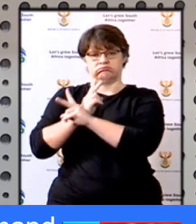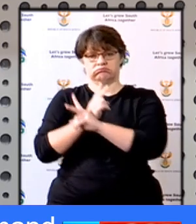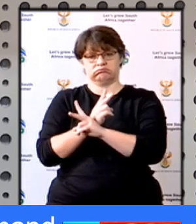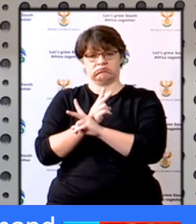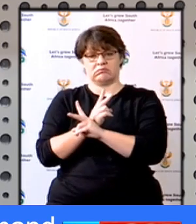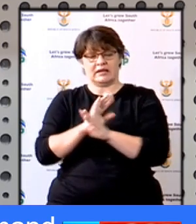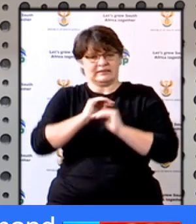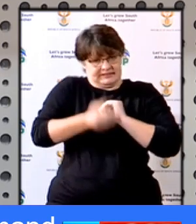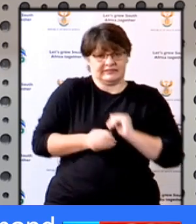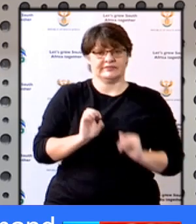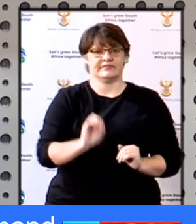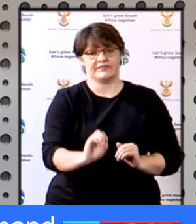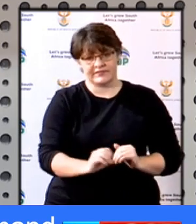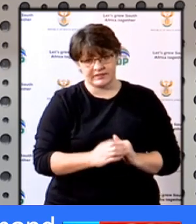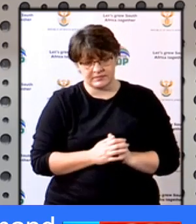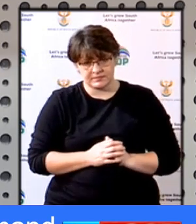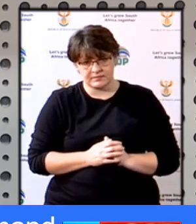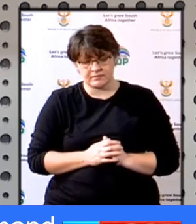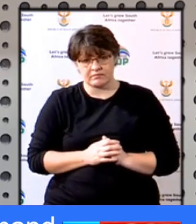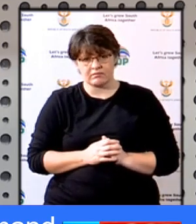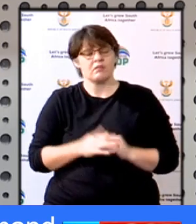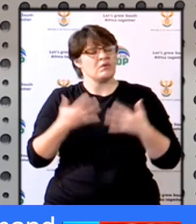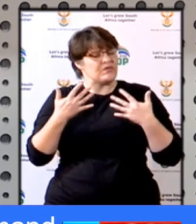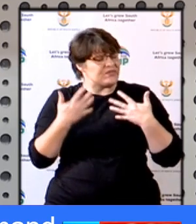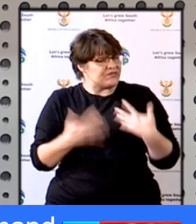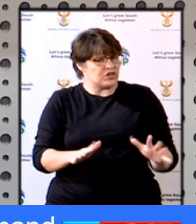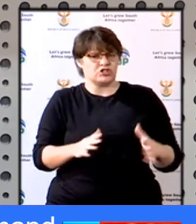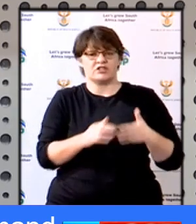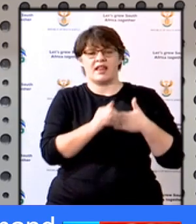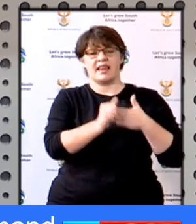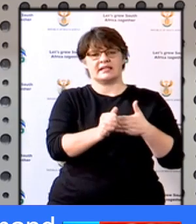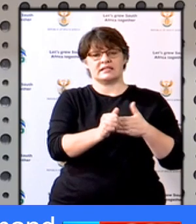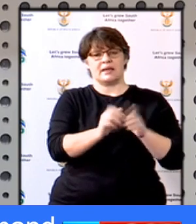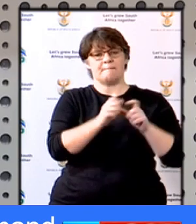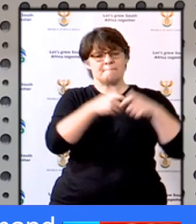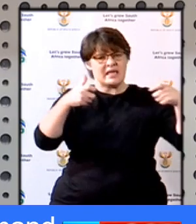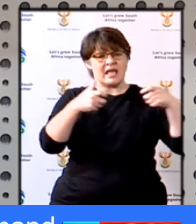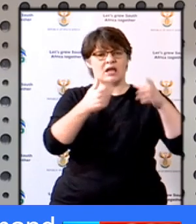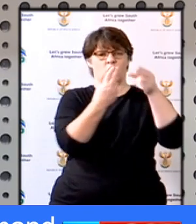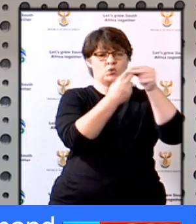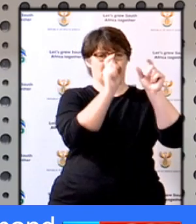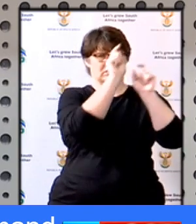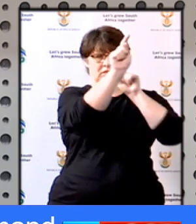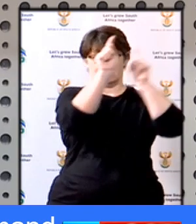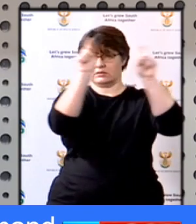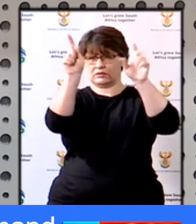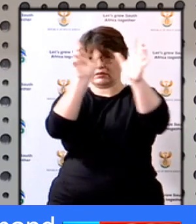necessary measures. But I have met with the leaders of all the major unions in the country